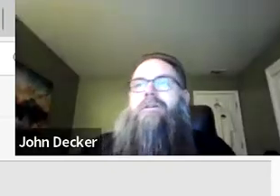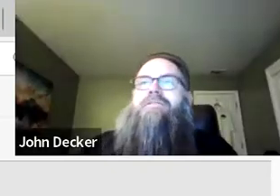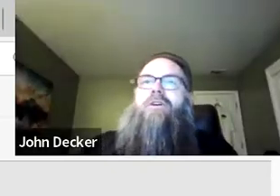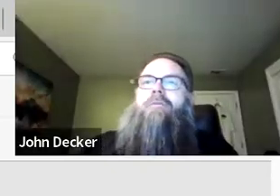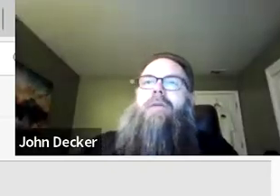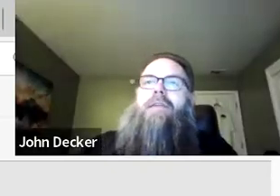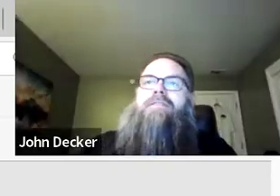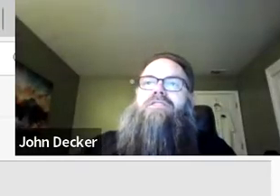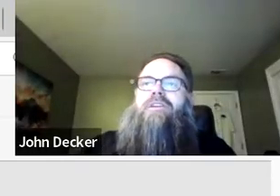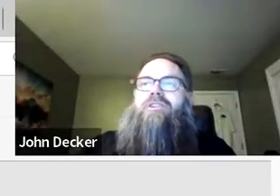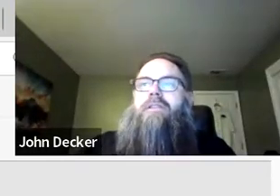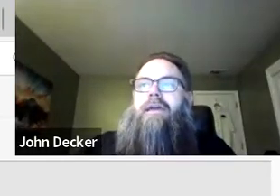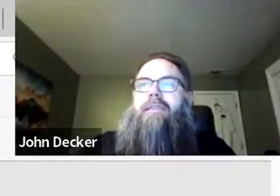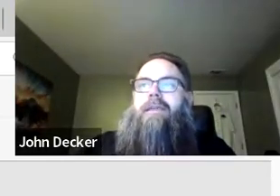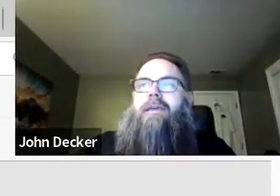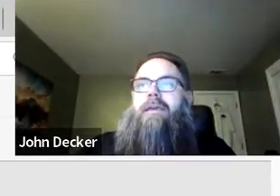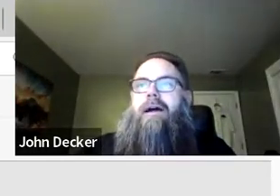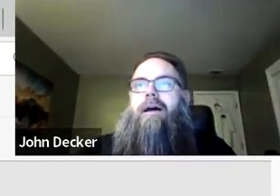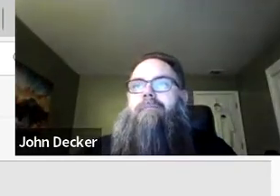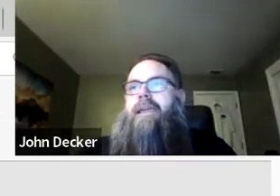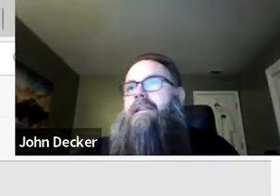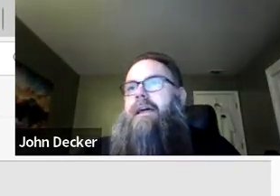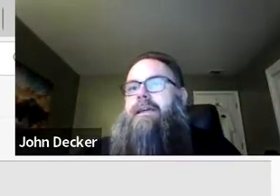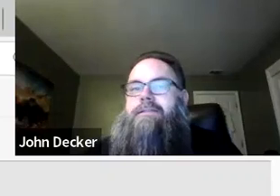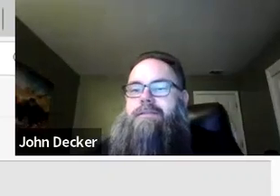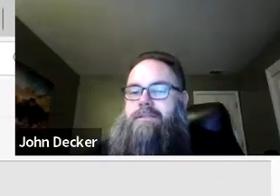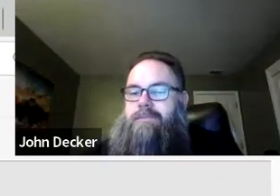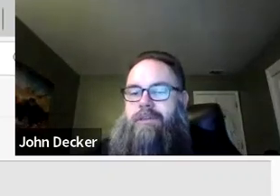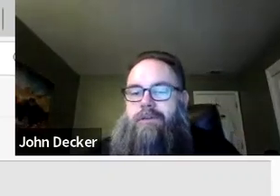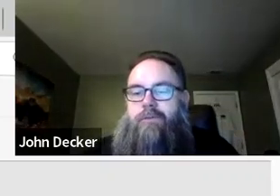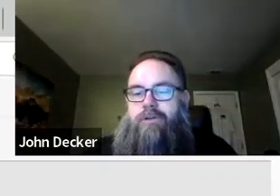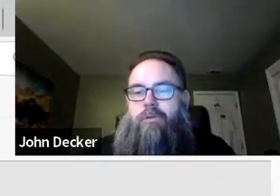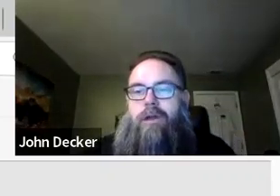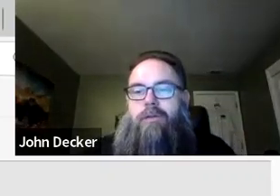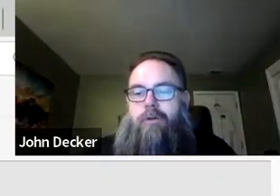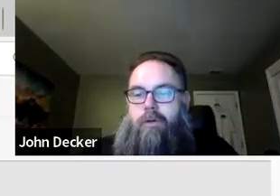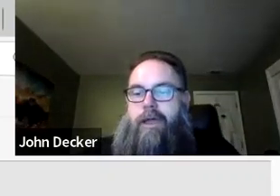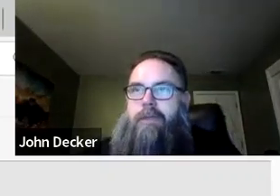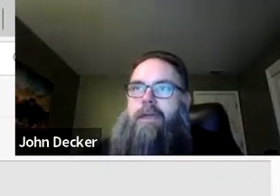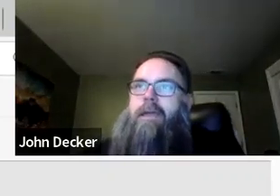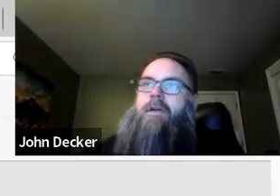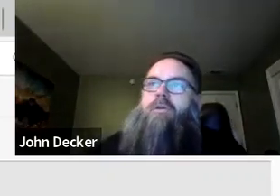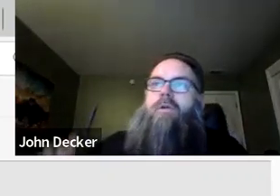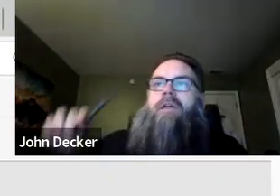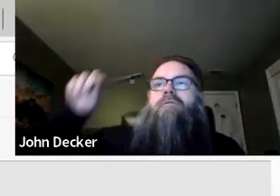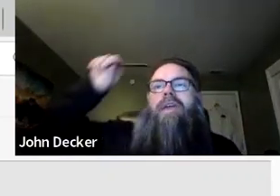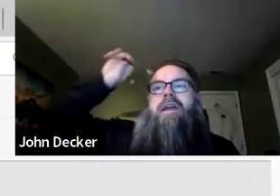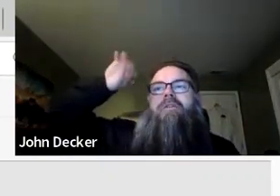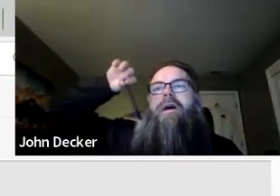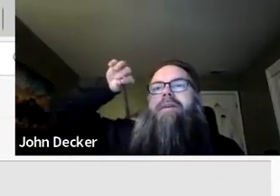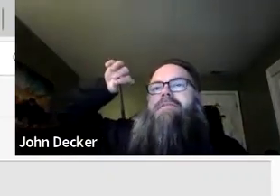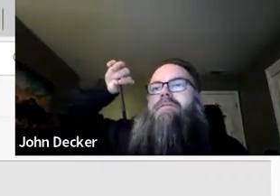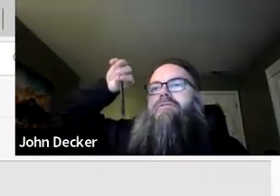cool? So in a situation like the like in Alliance CTP 1-to-1 program, if